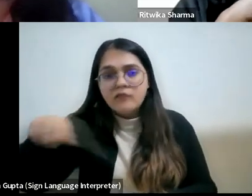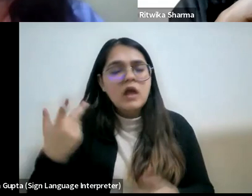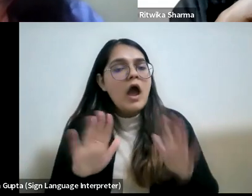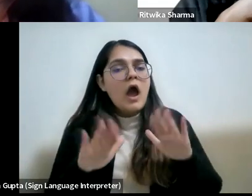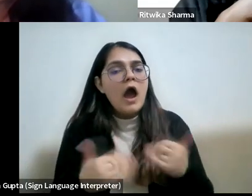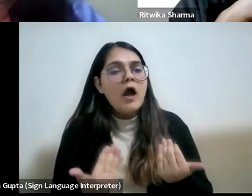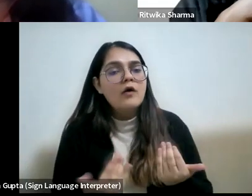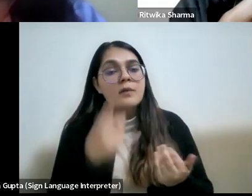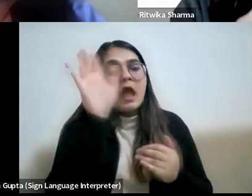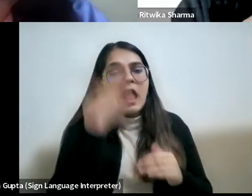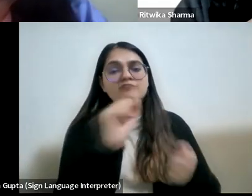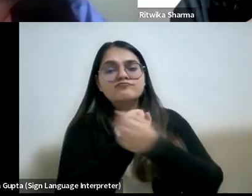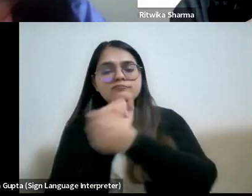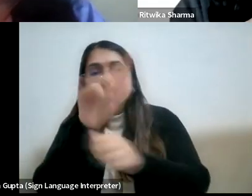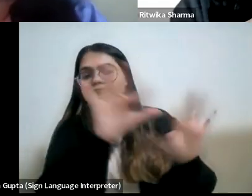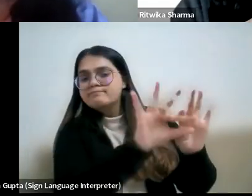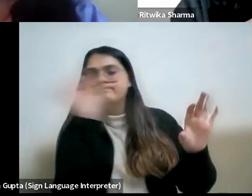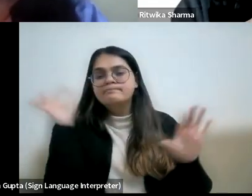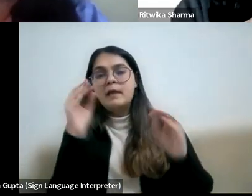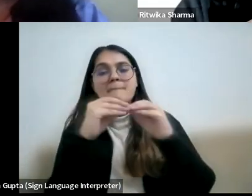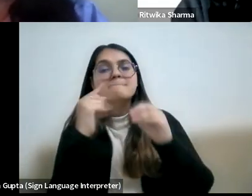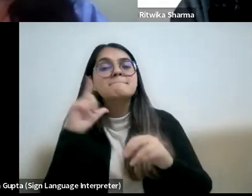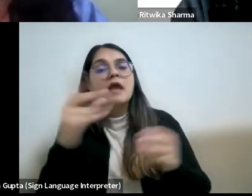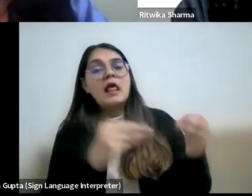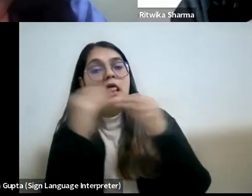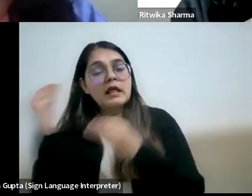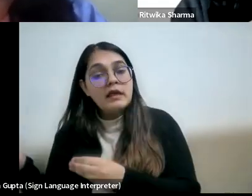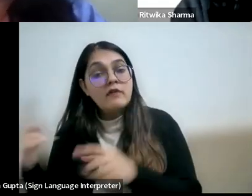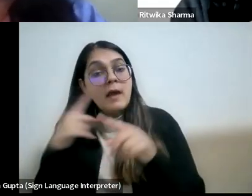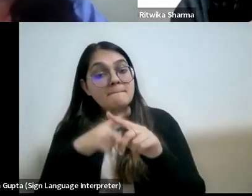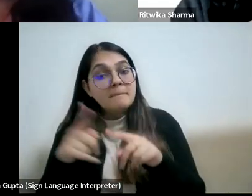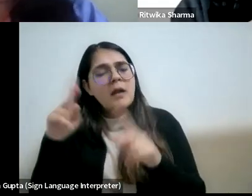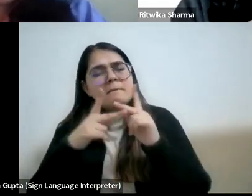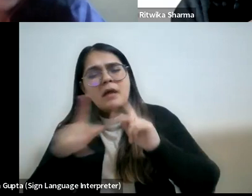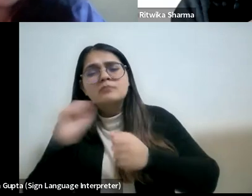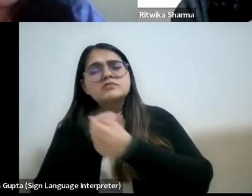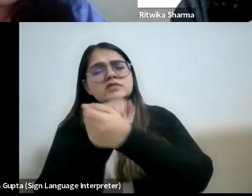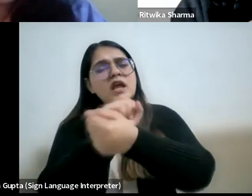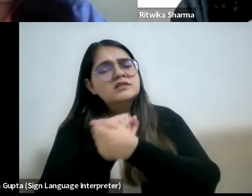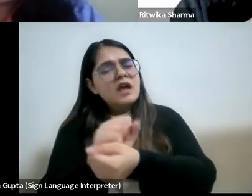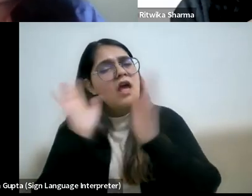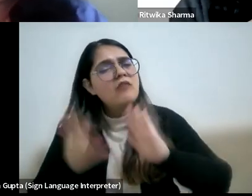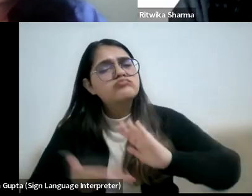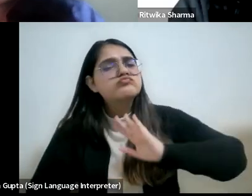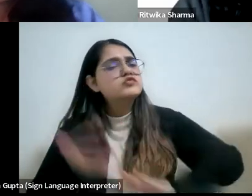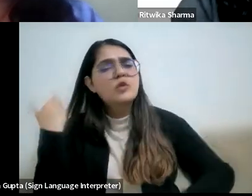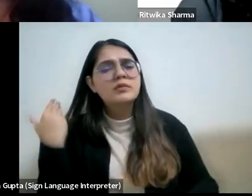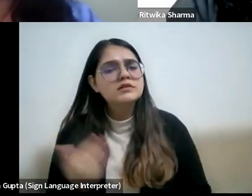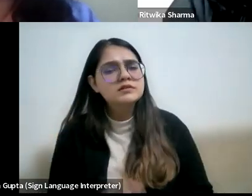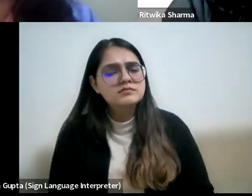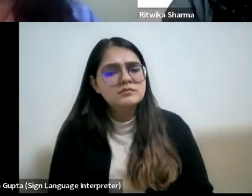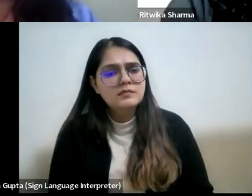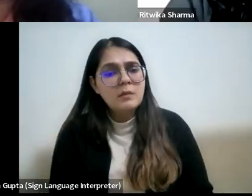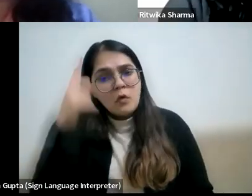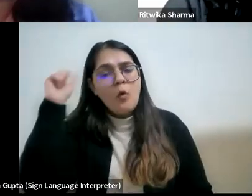bail people out, but people would still be languishing in the prisons only because they were unable to produce those documents required, as surety,